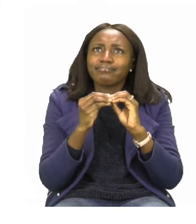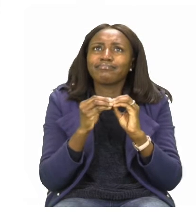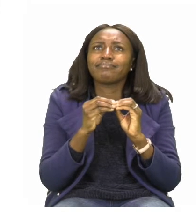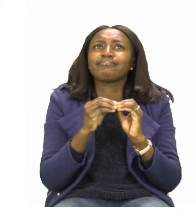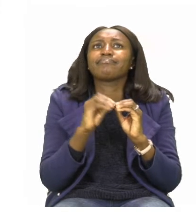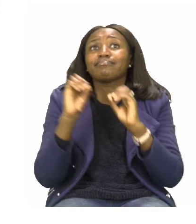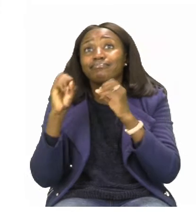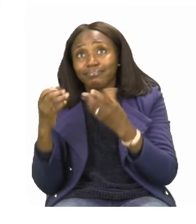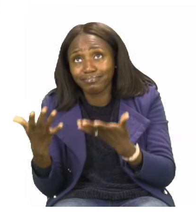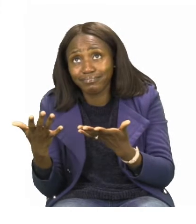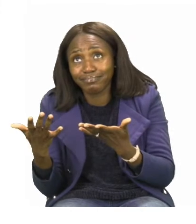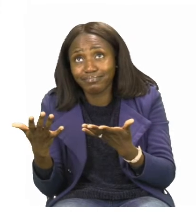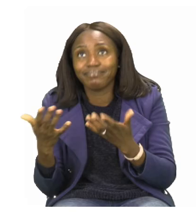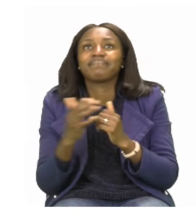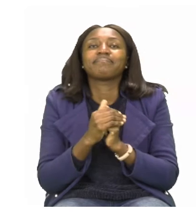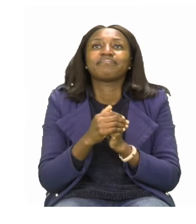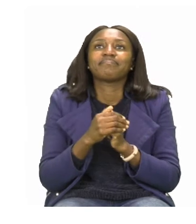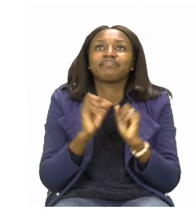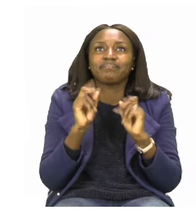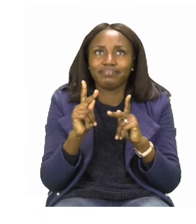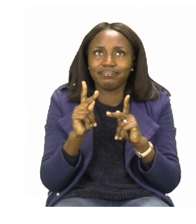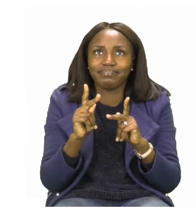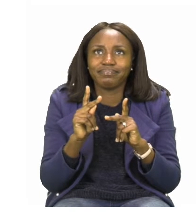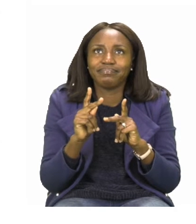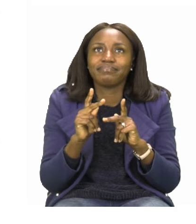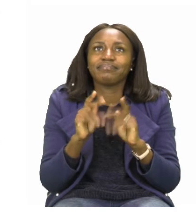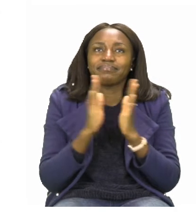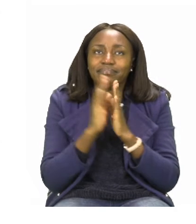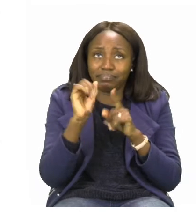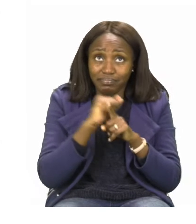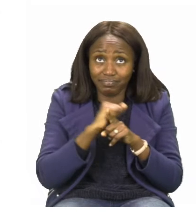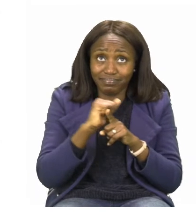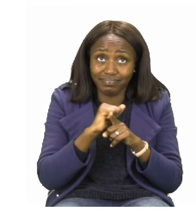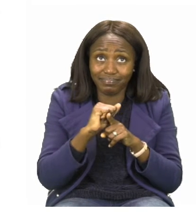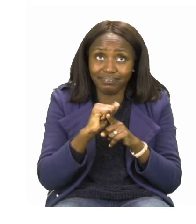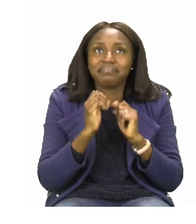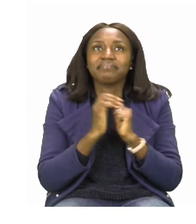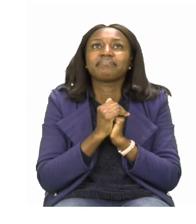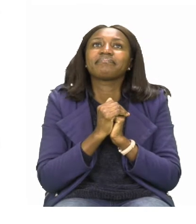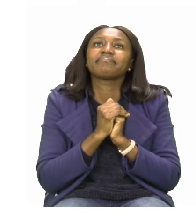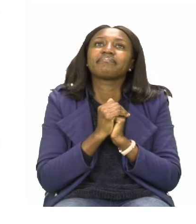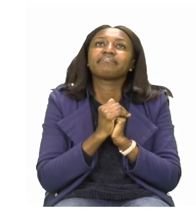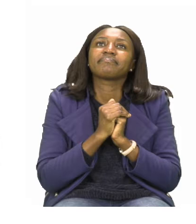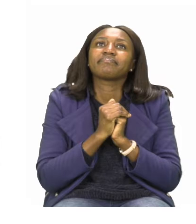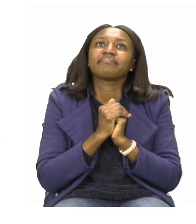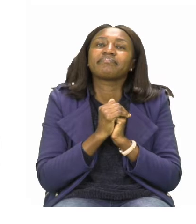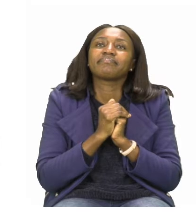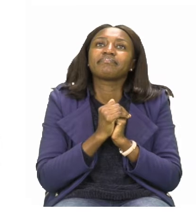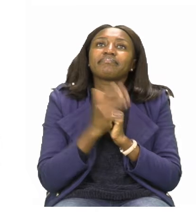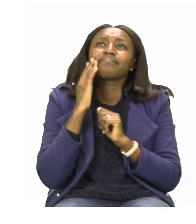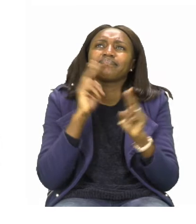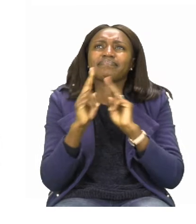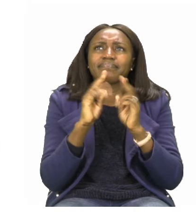Now, these two are very different, and today we're going to practice both at the same time. Now, when we talk about place